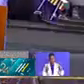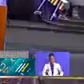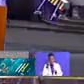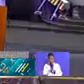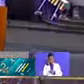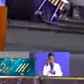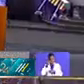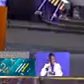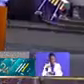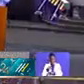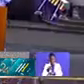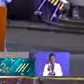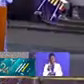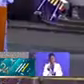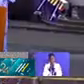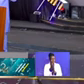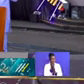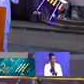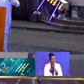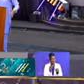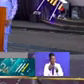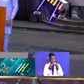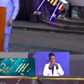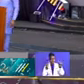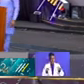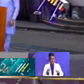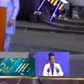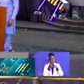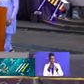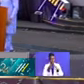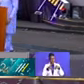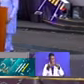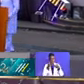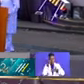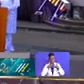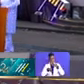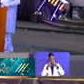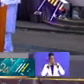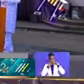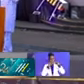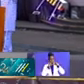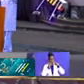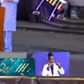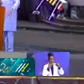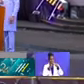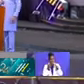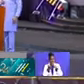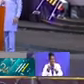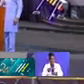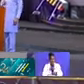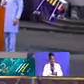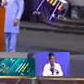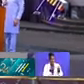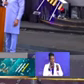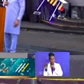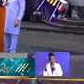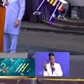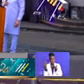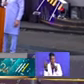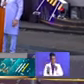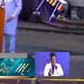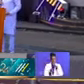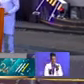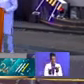because today I want to go straight into it and then I'm going to release a few prophetic word along the line and then we're going to go into